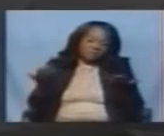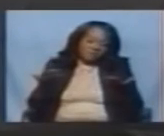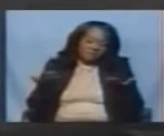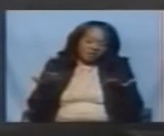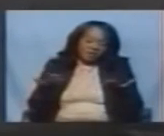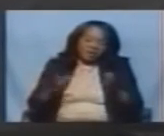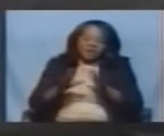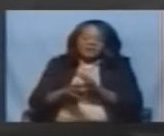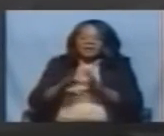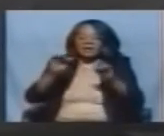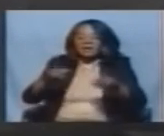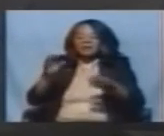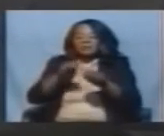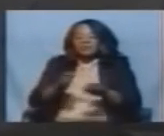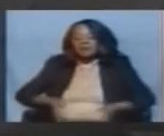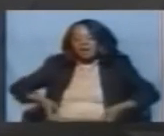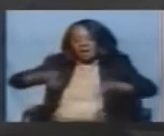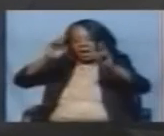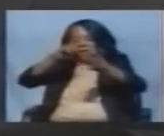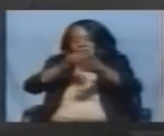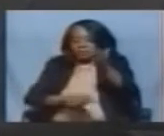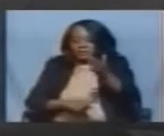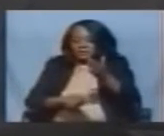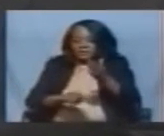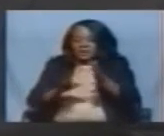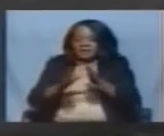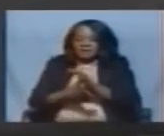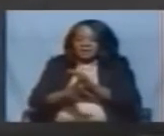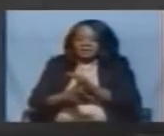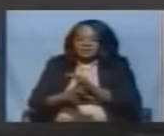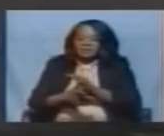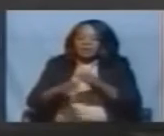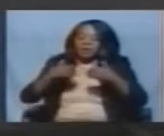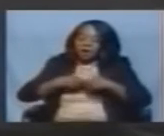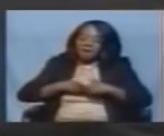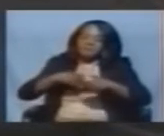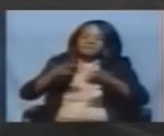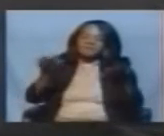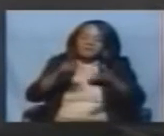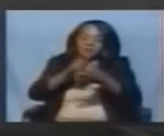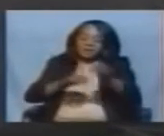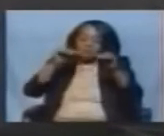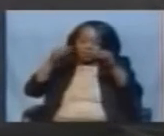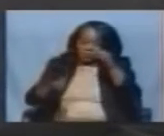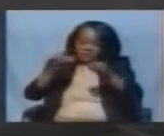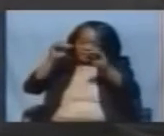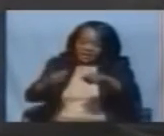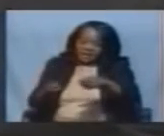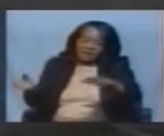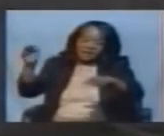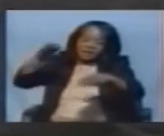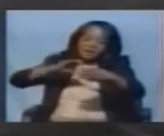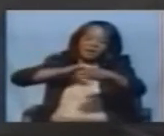higher. You know, contractors have a natural propensity to putting a price that will cover them. Okay, if something is vague, I'm going to make sure